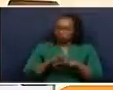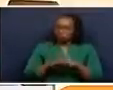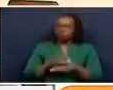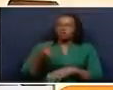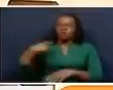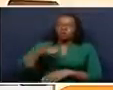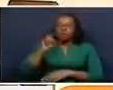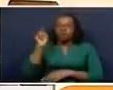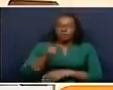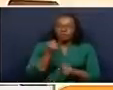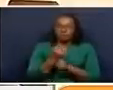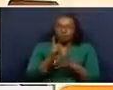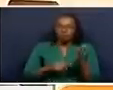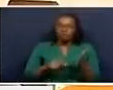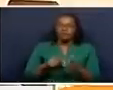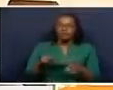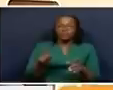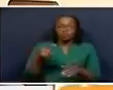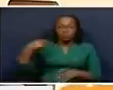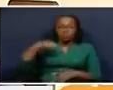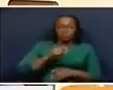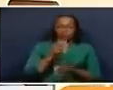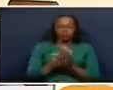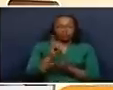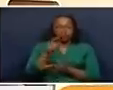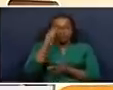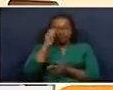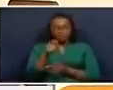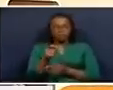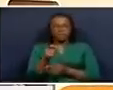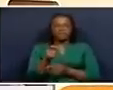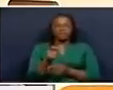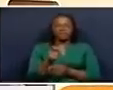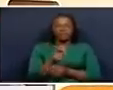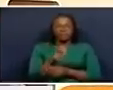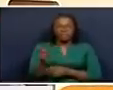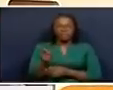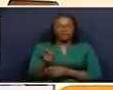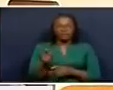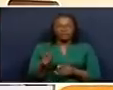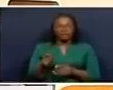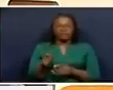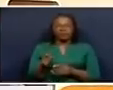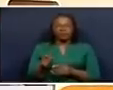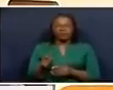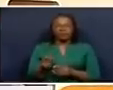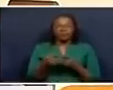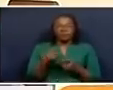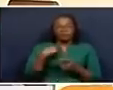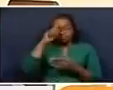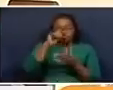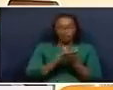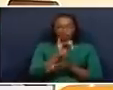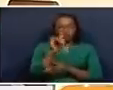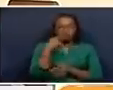to the electorate who turn up and are very good natured. And what I want to believe, even if it is not true, is that those who turned up